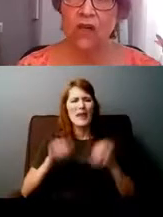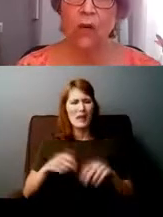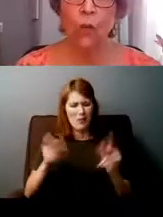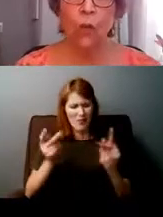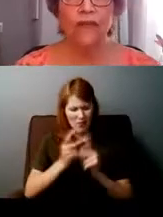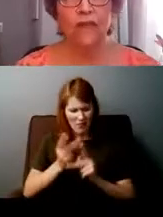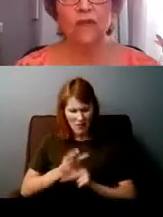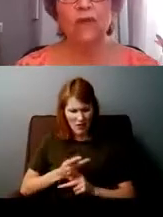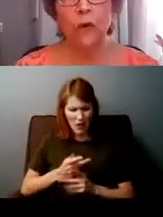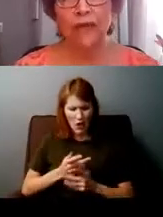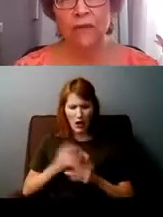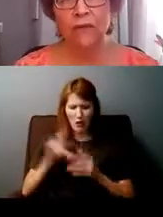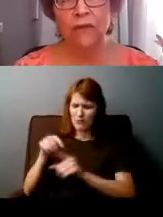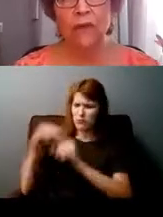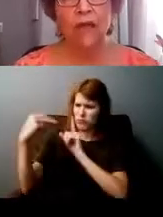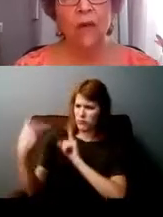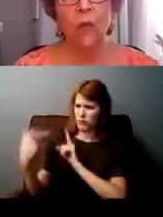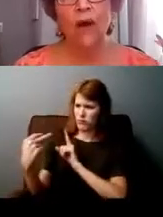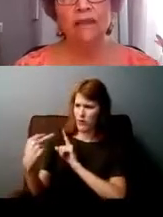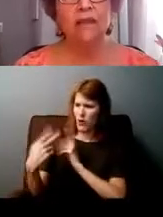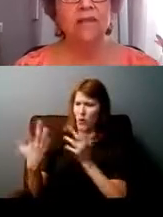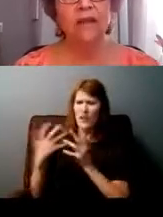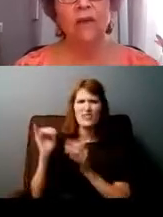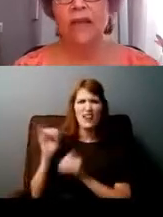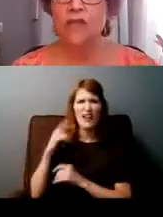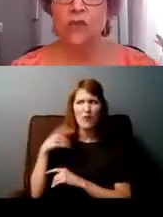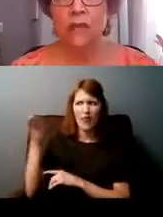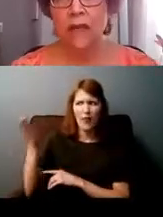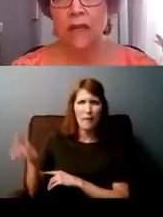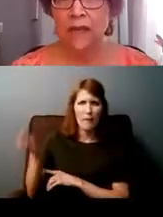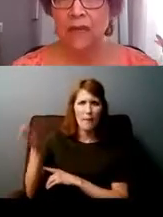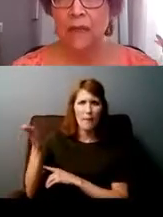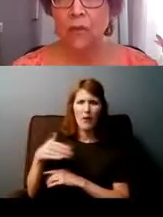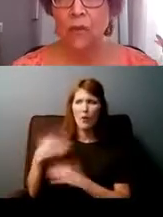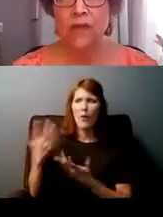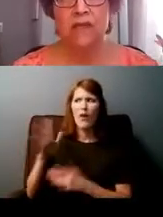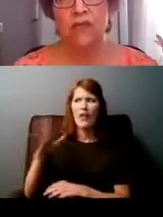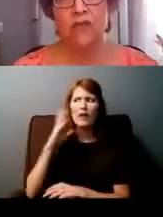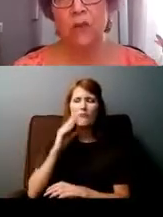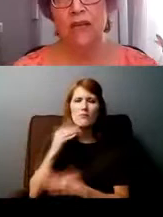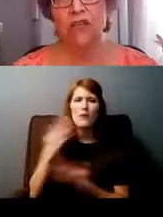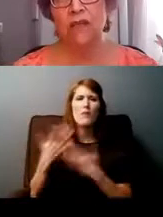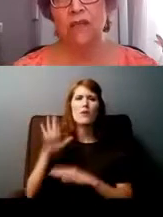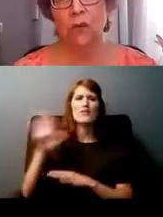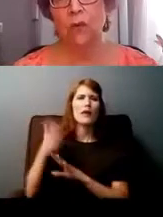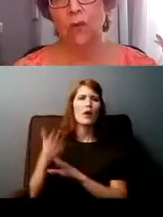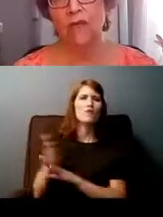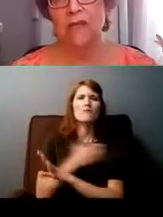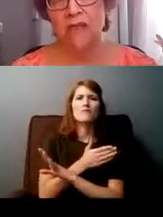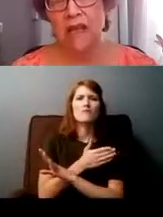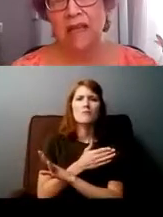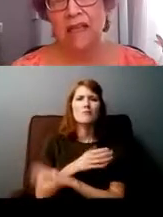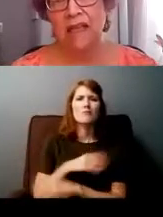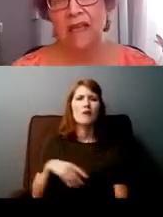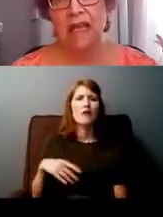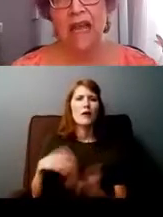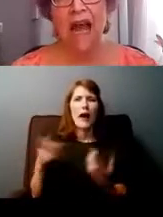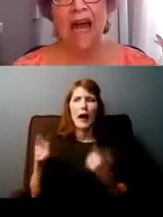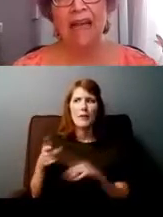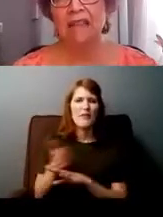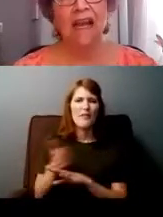someone, what they're going through, what their history may be with a situation or with